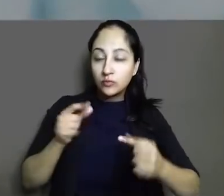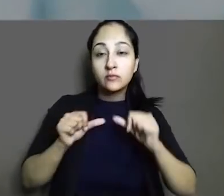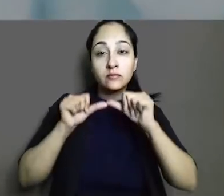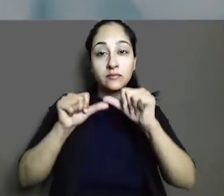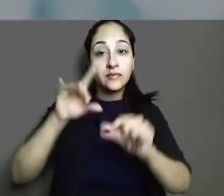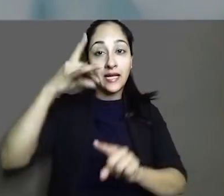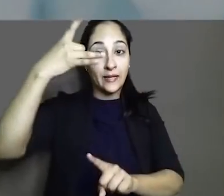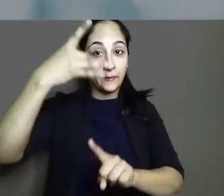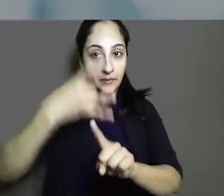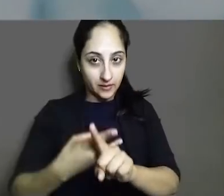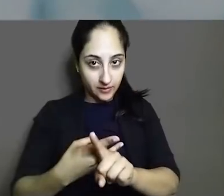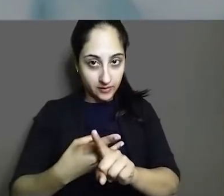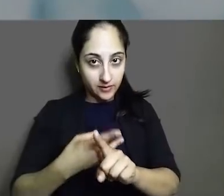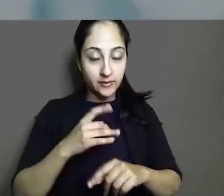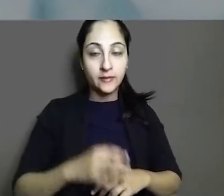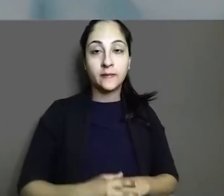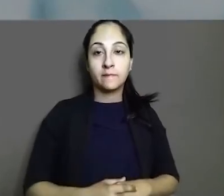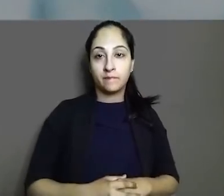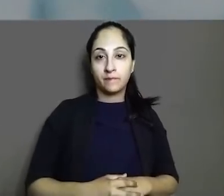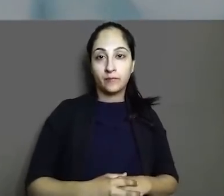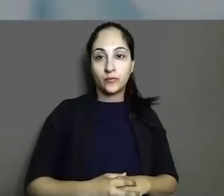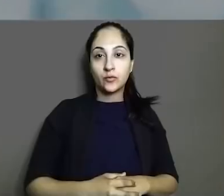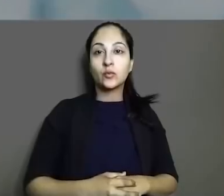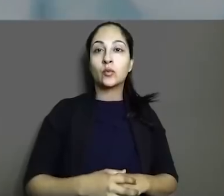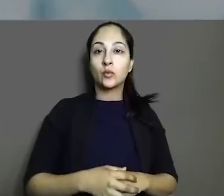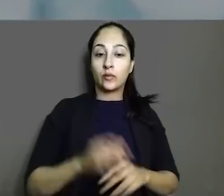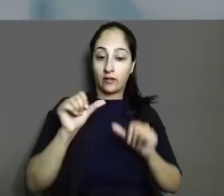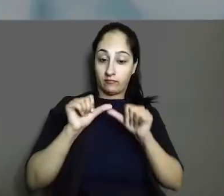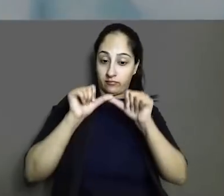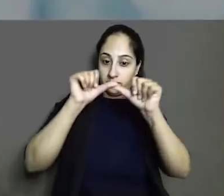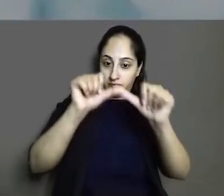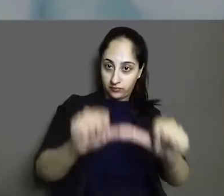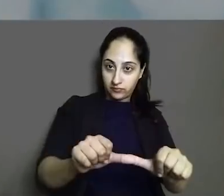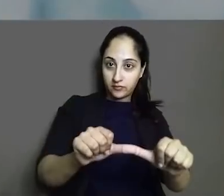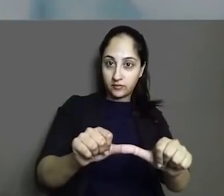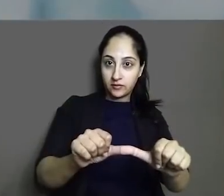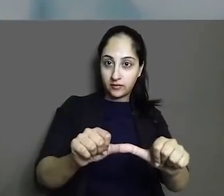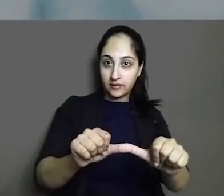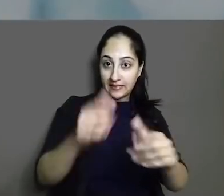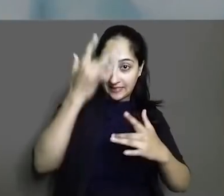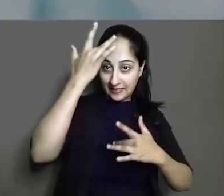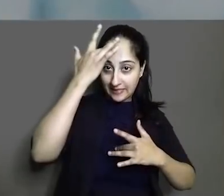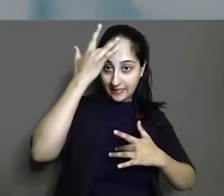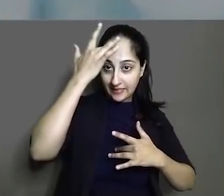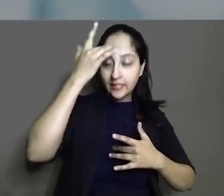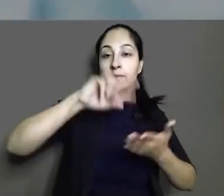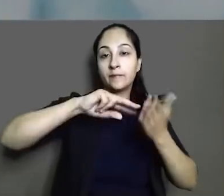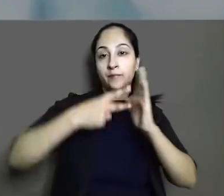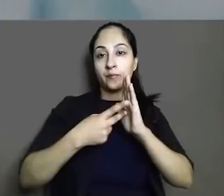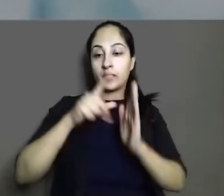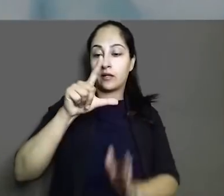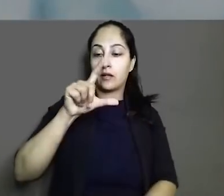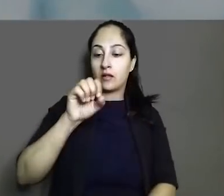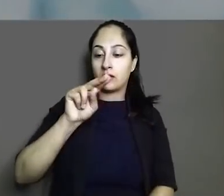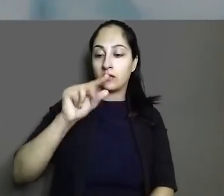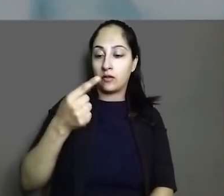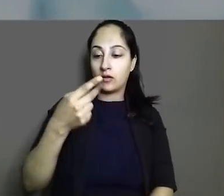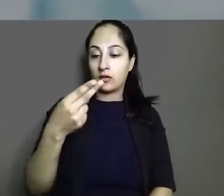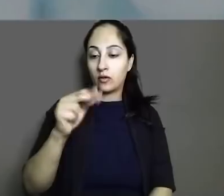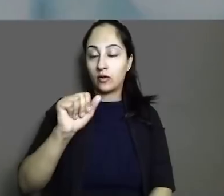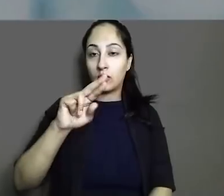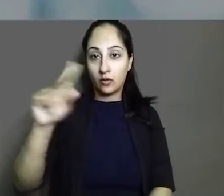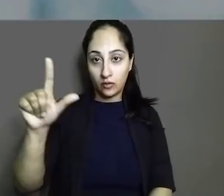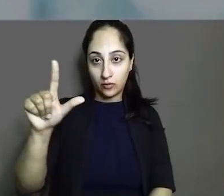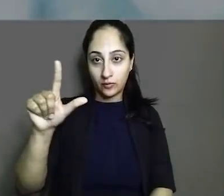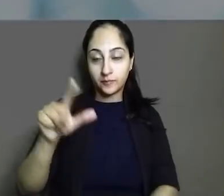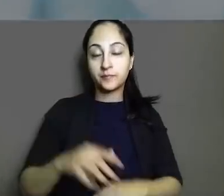Okay, thank you. So let's finish this portion of the discussion on the different vaccines and the doses with a video question from